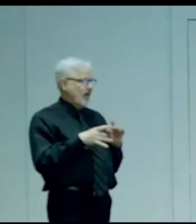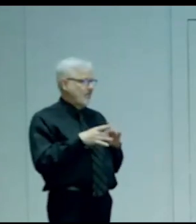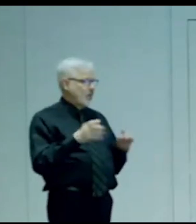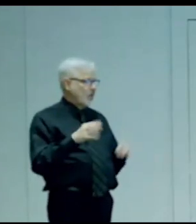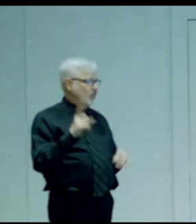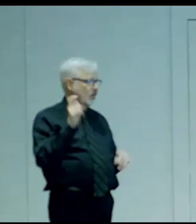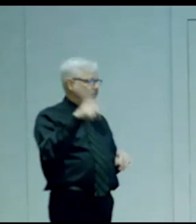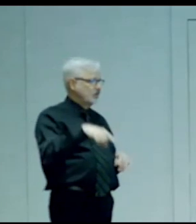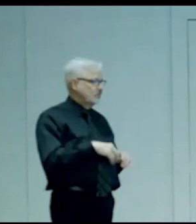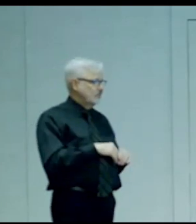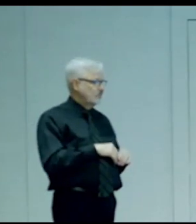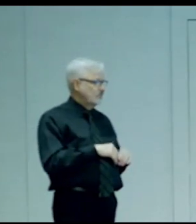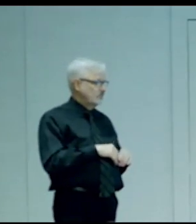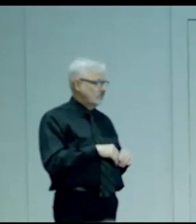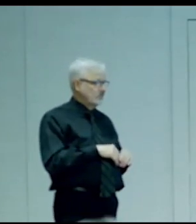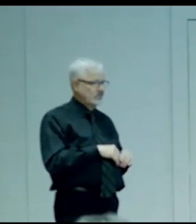question.